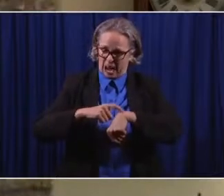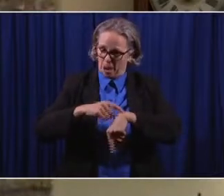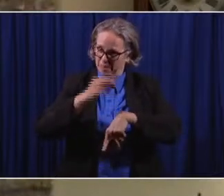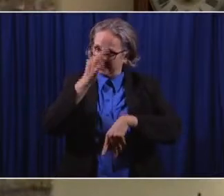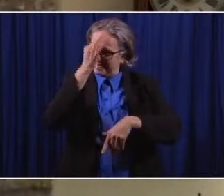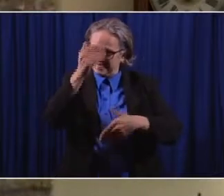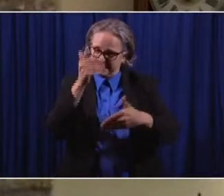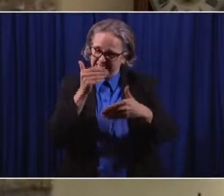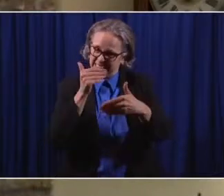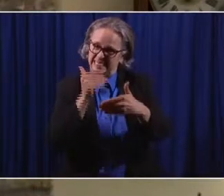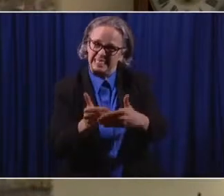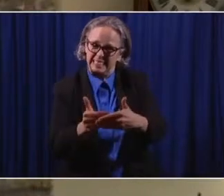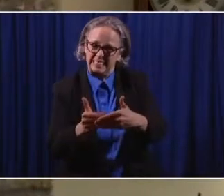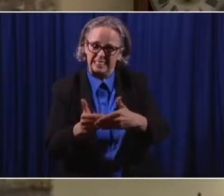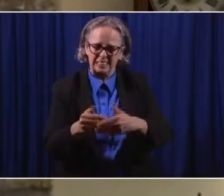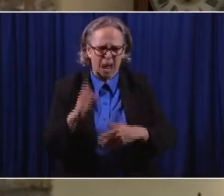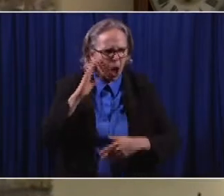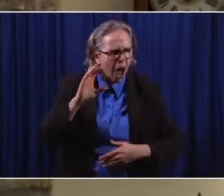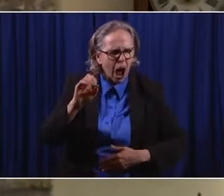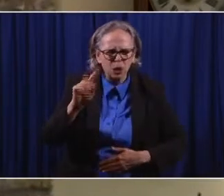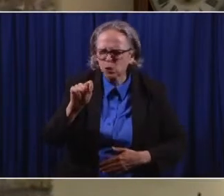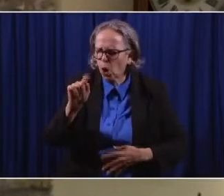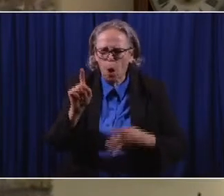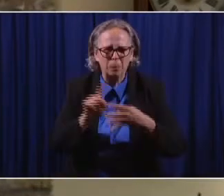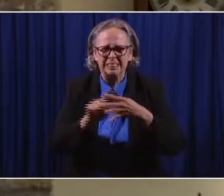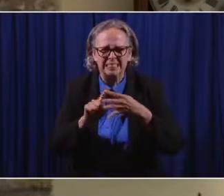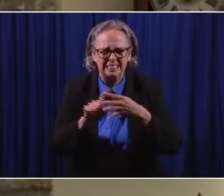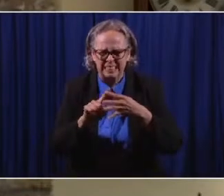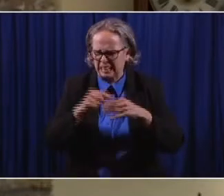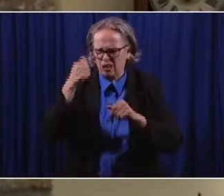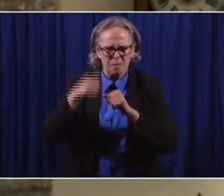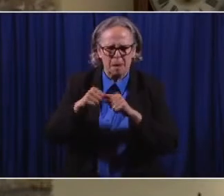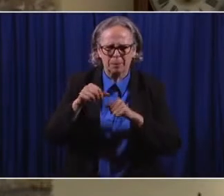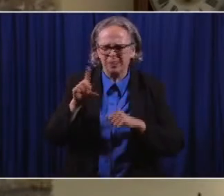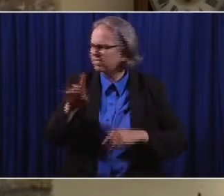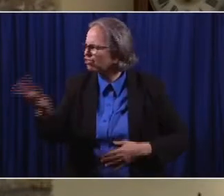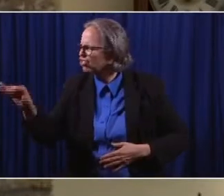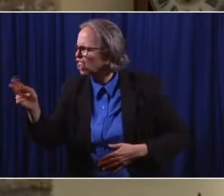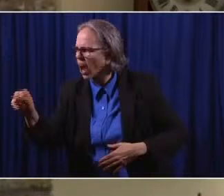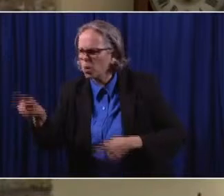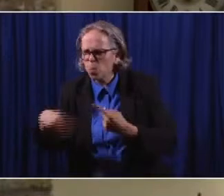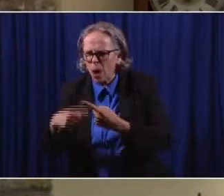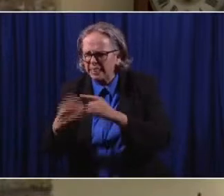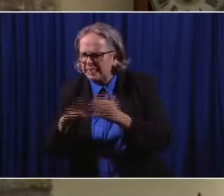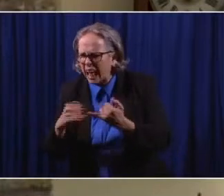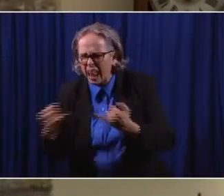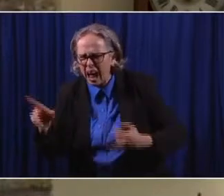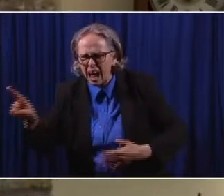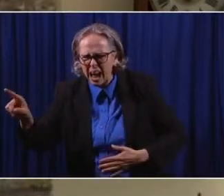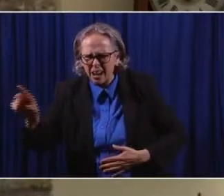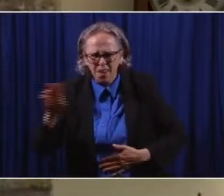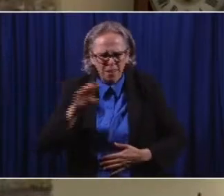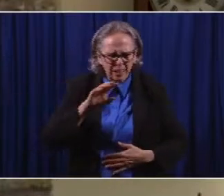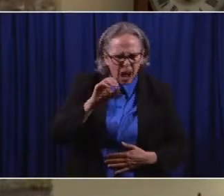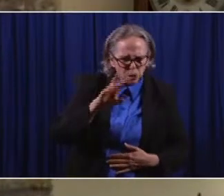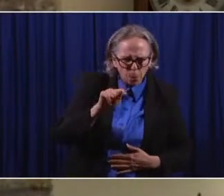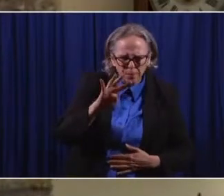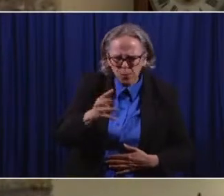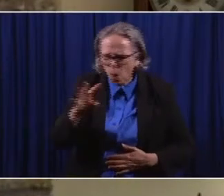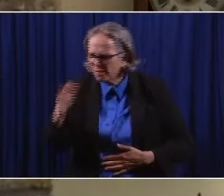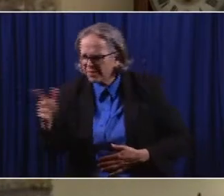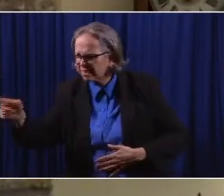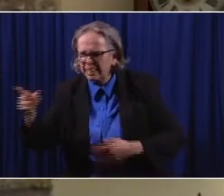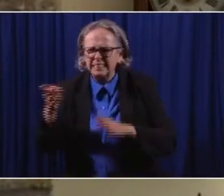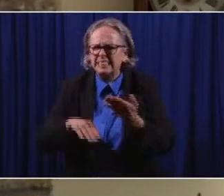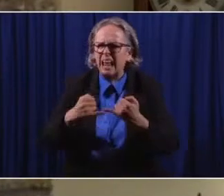beginning of October. Can't remember the exact date. Somebody can help me here, John. October 4th, 5th, something like that. But that's your